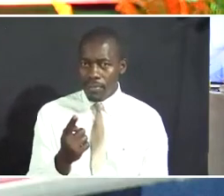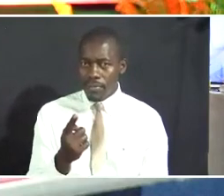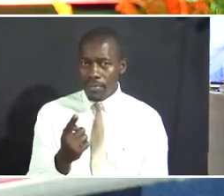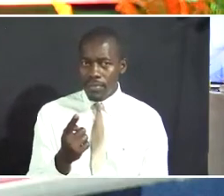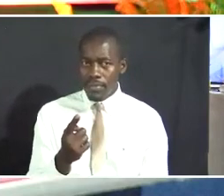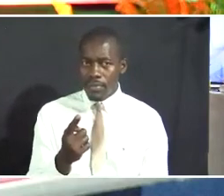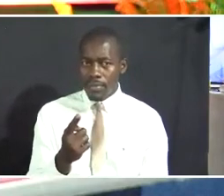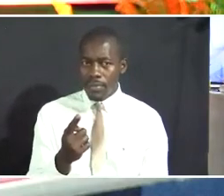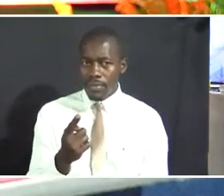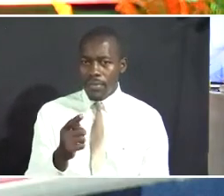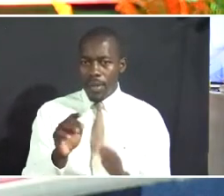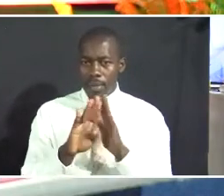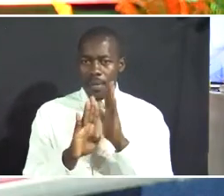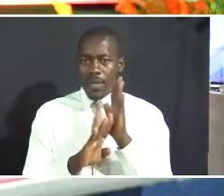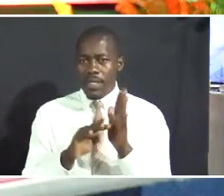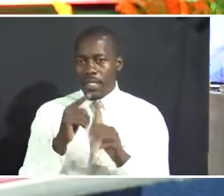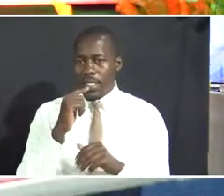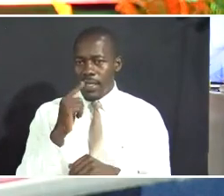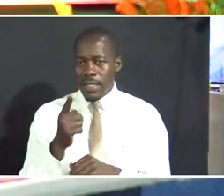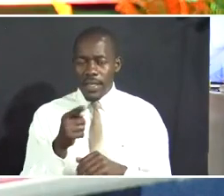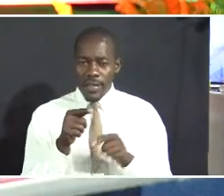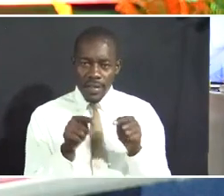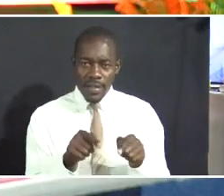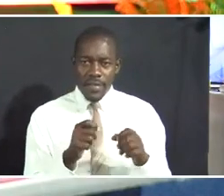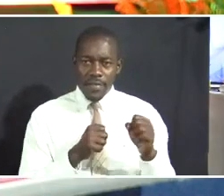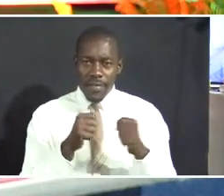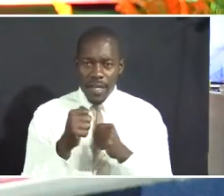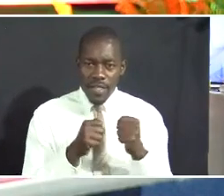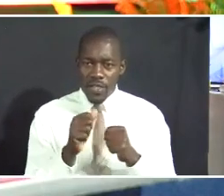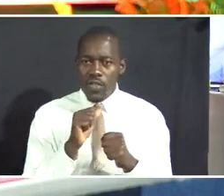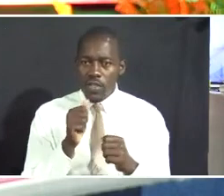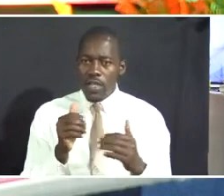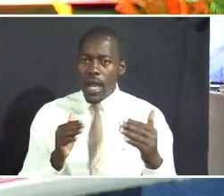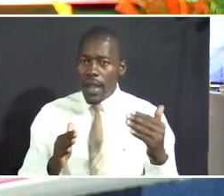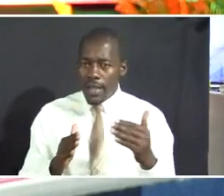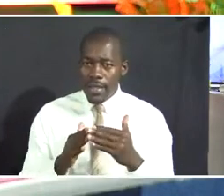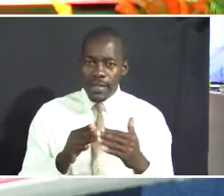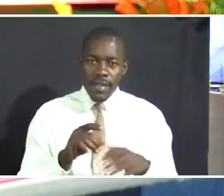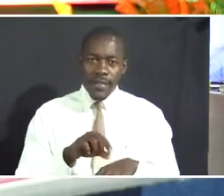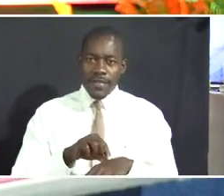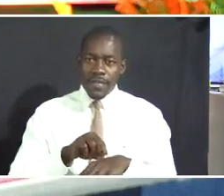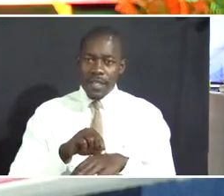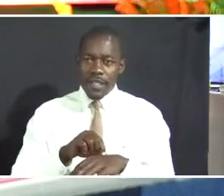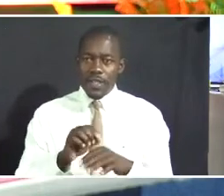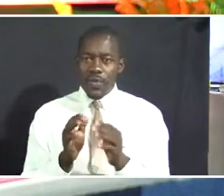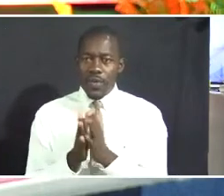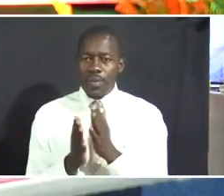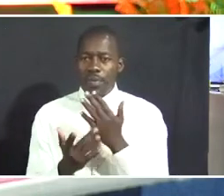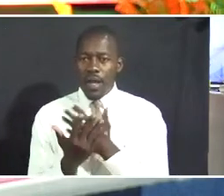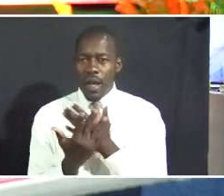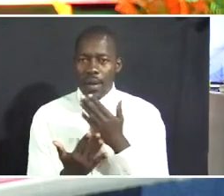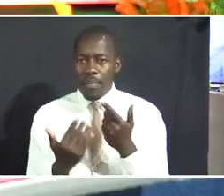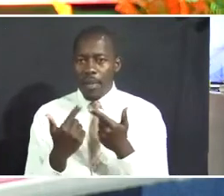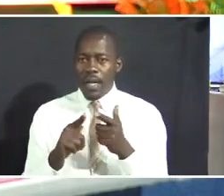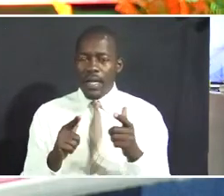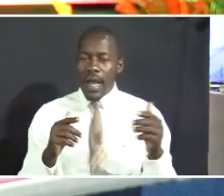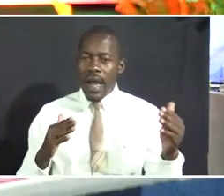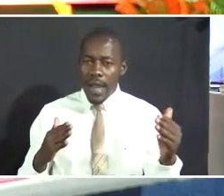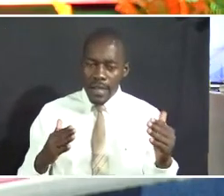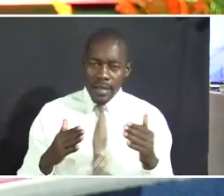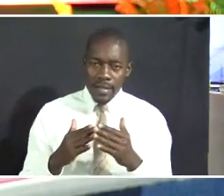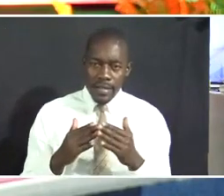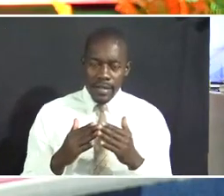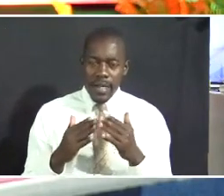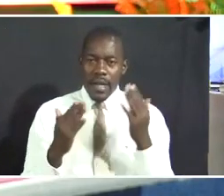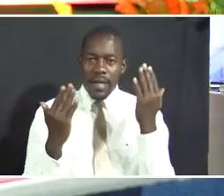not against flesh and blood, but against principalities and the power of the spiritual darkness. We are fighting a